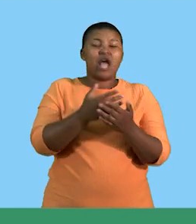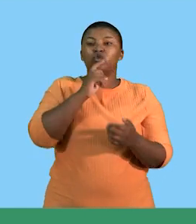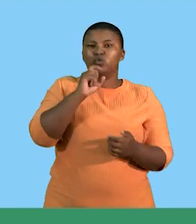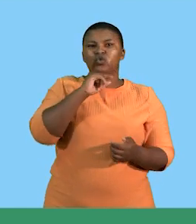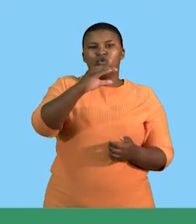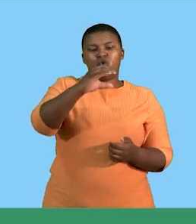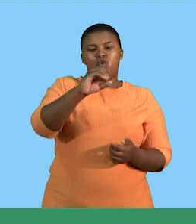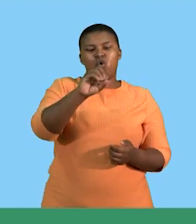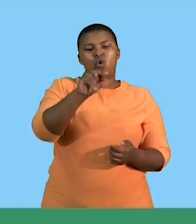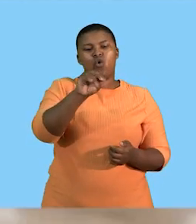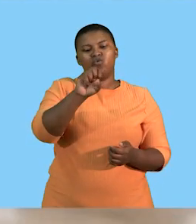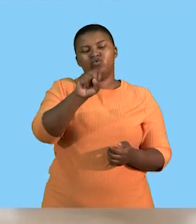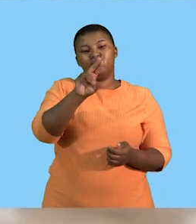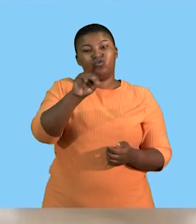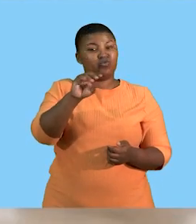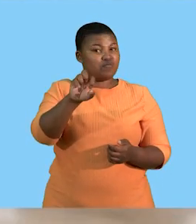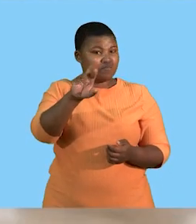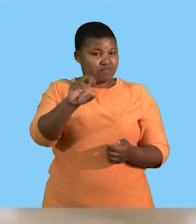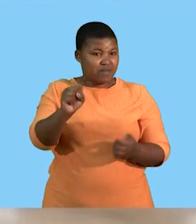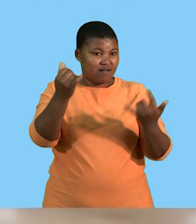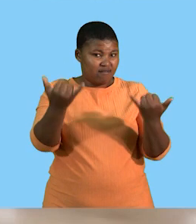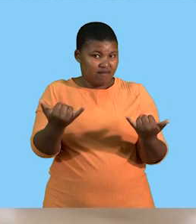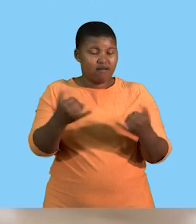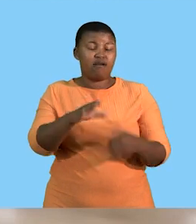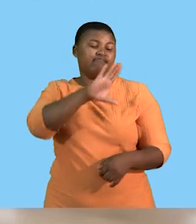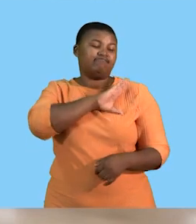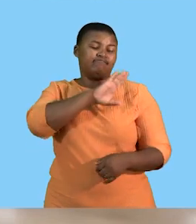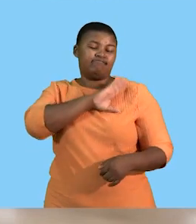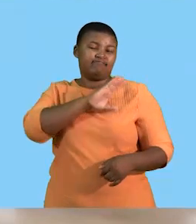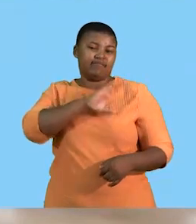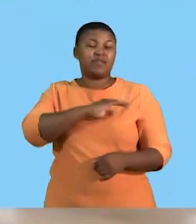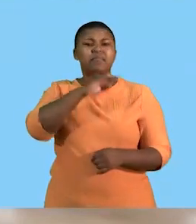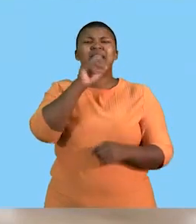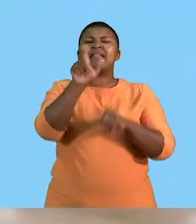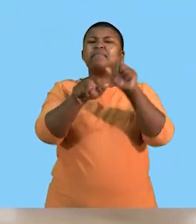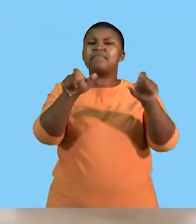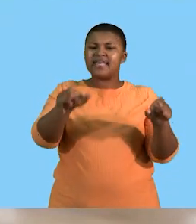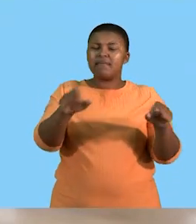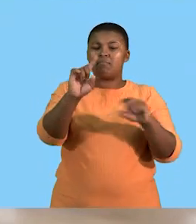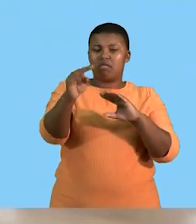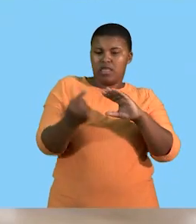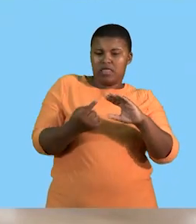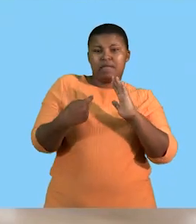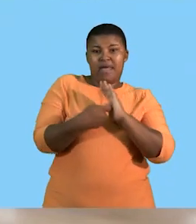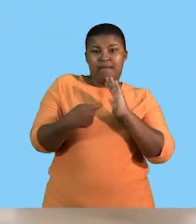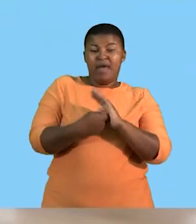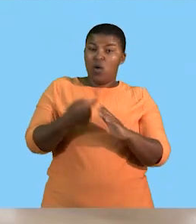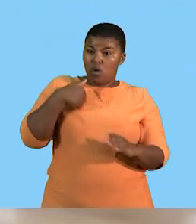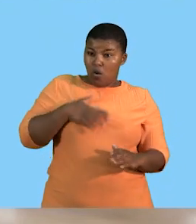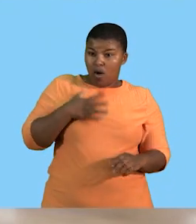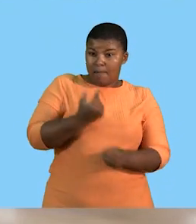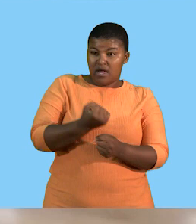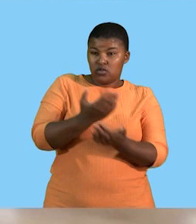consumers, but it can also be referred to as the market or the customers. And these are the people that we want to